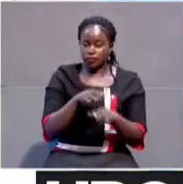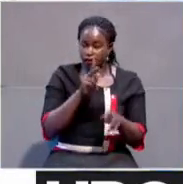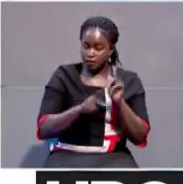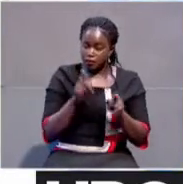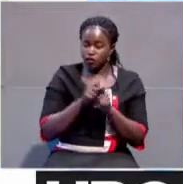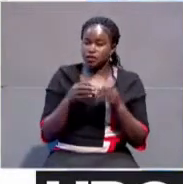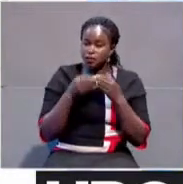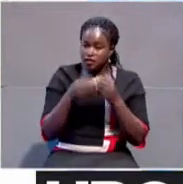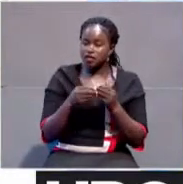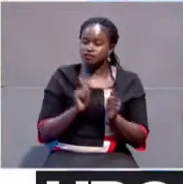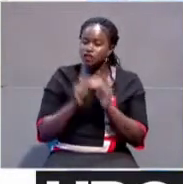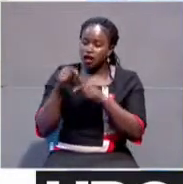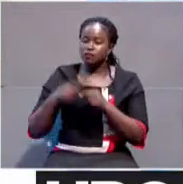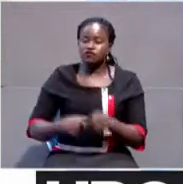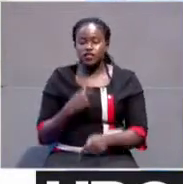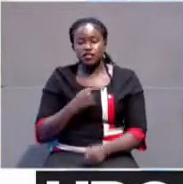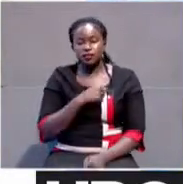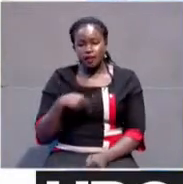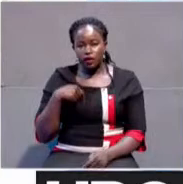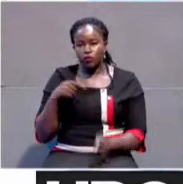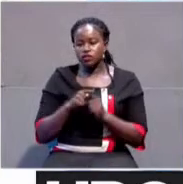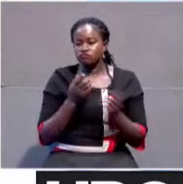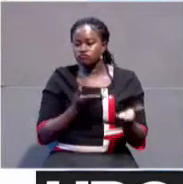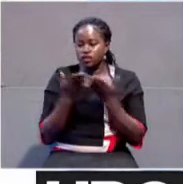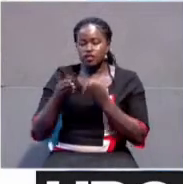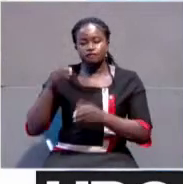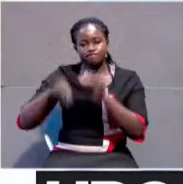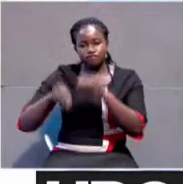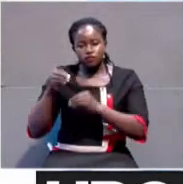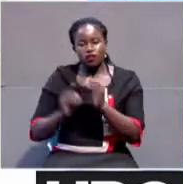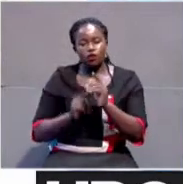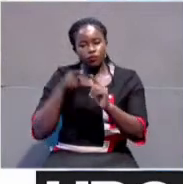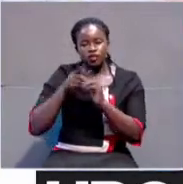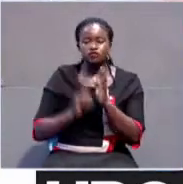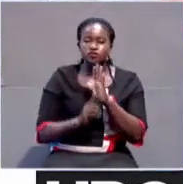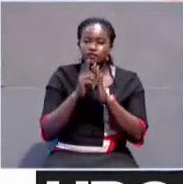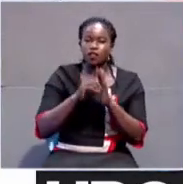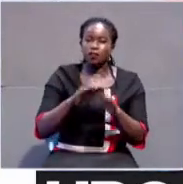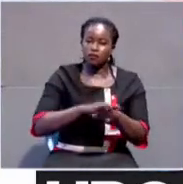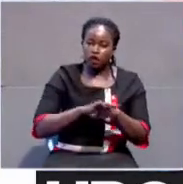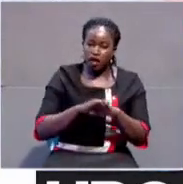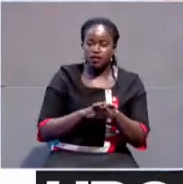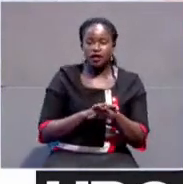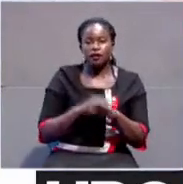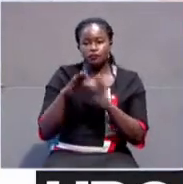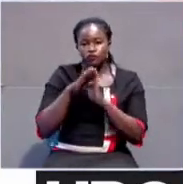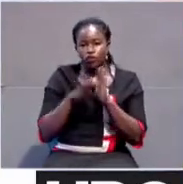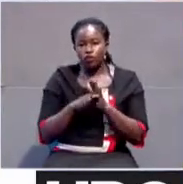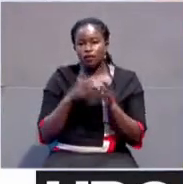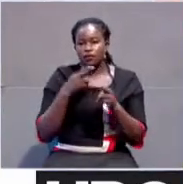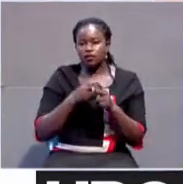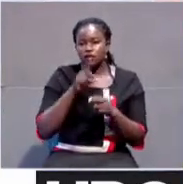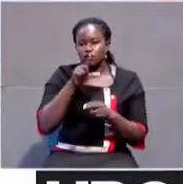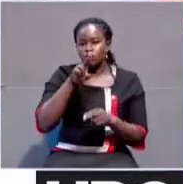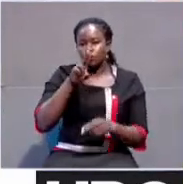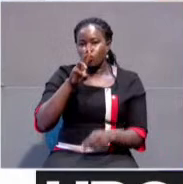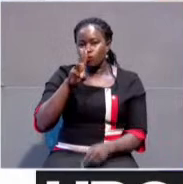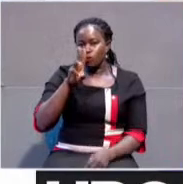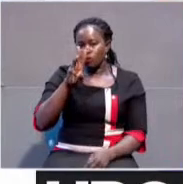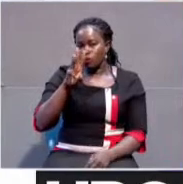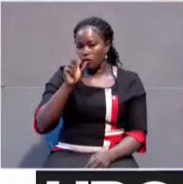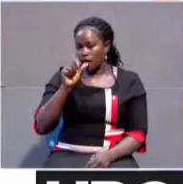have visited Bulange and brought their contribution towards developing Uganda in a campaign known as Lualo